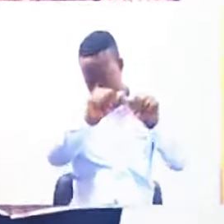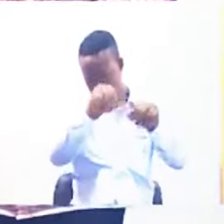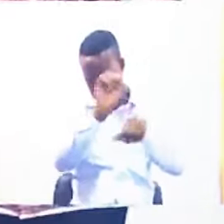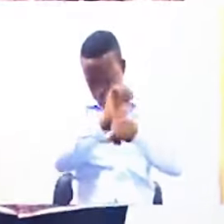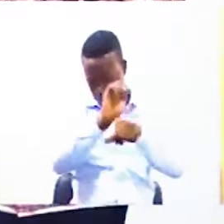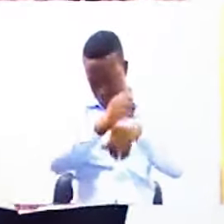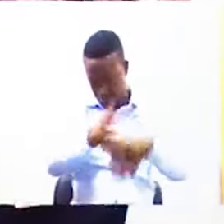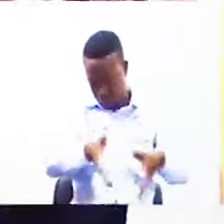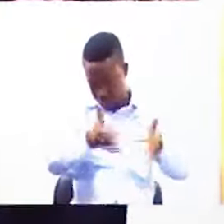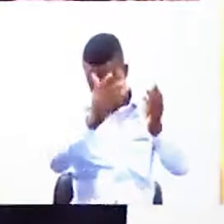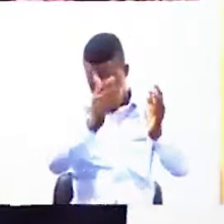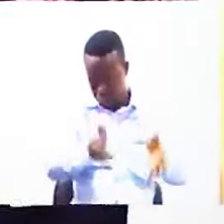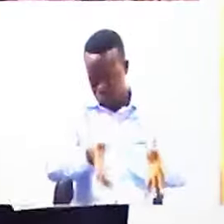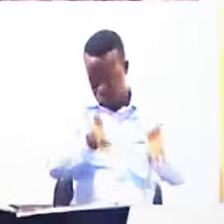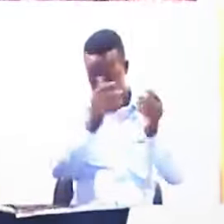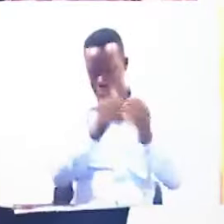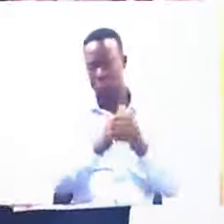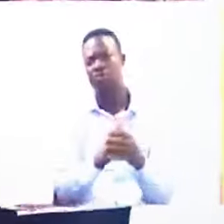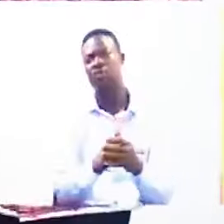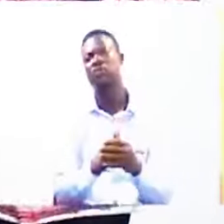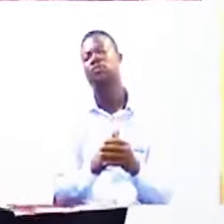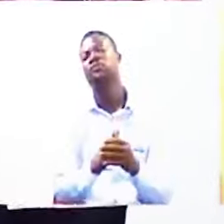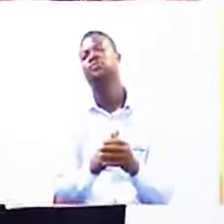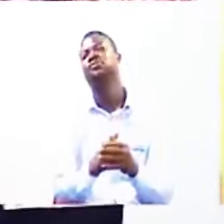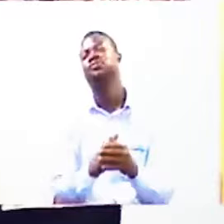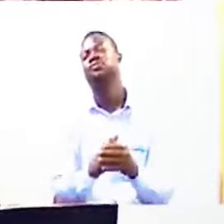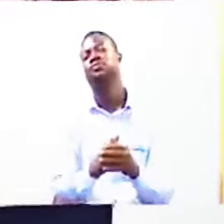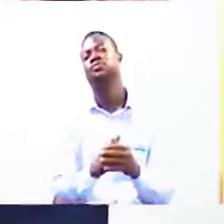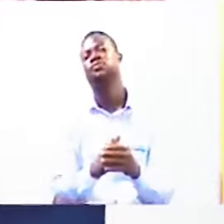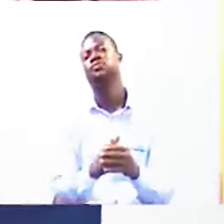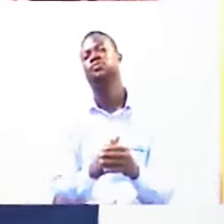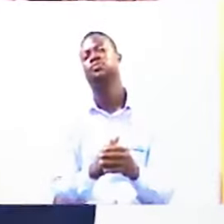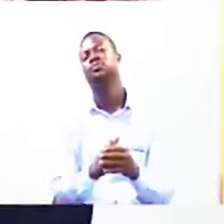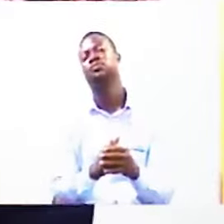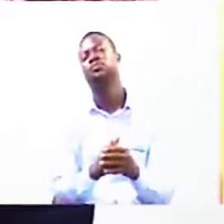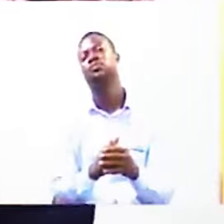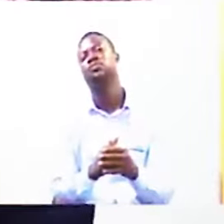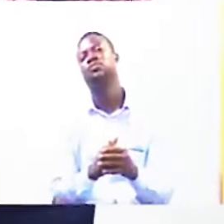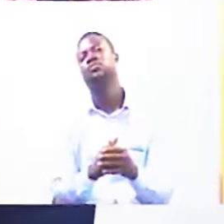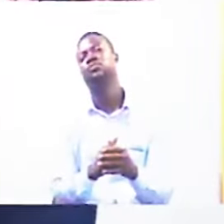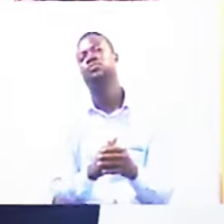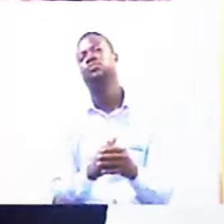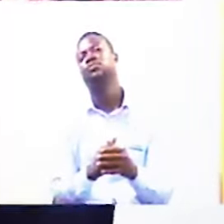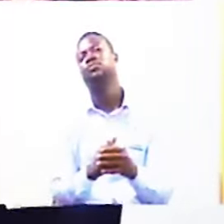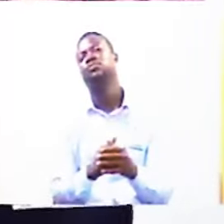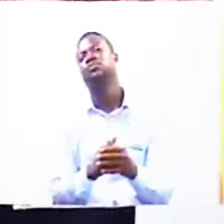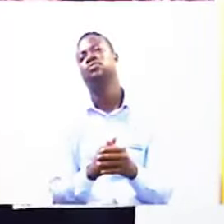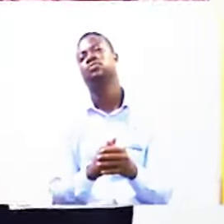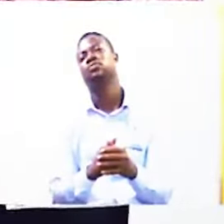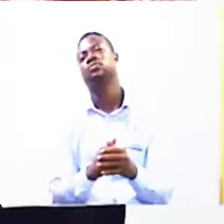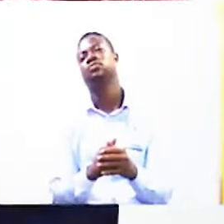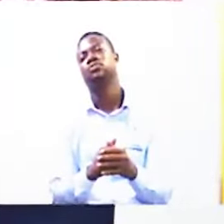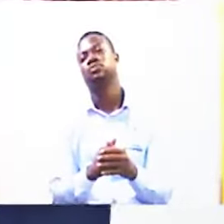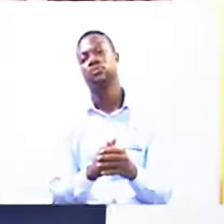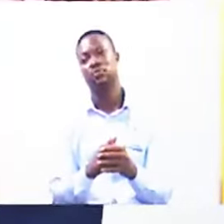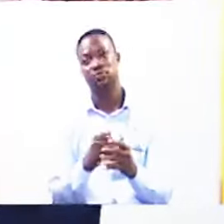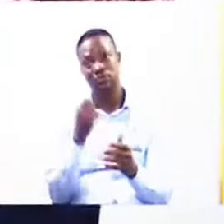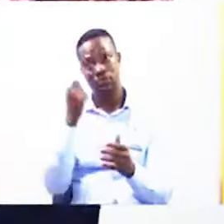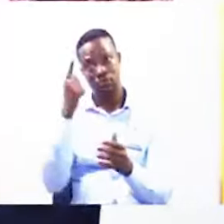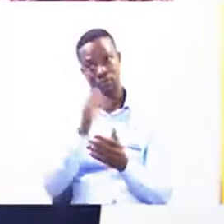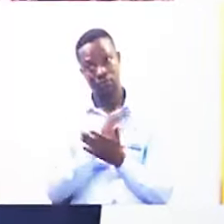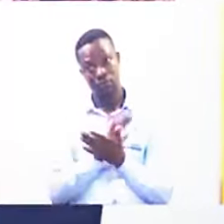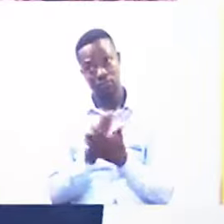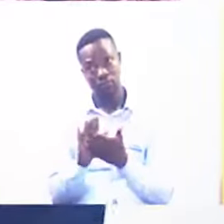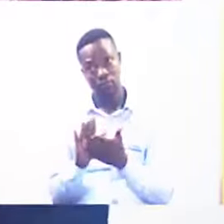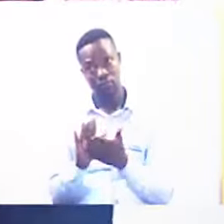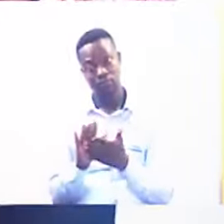Now, or some people who be also, now, or the amma one, now, here, Juma, now, America, or to no, any America, who no. I hope you are following us. Me, did he say,